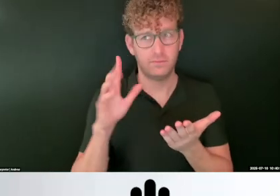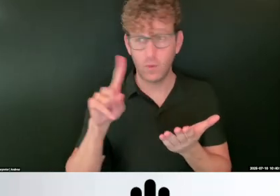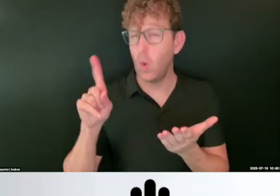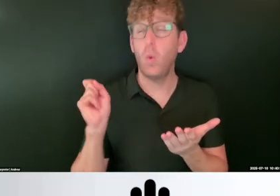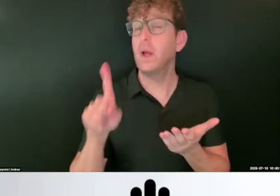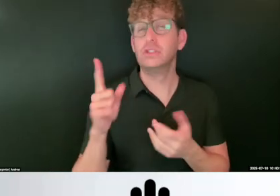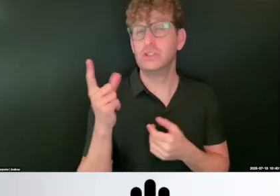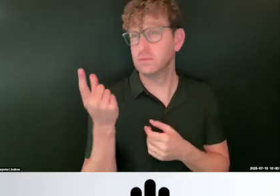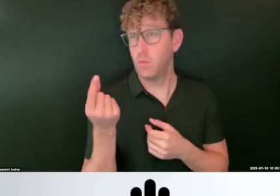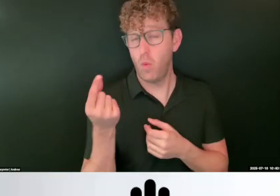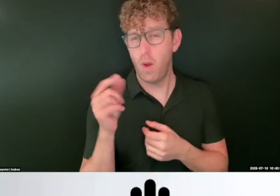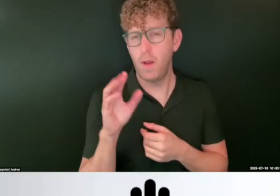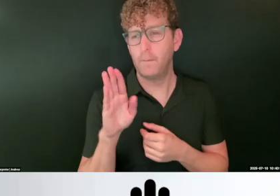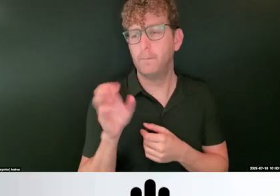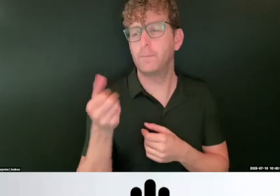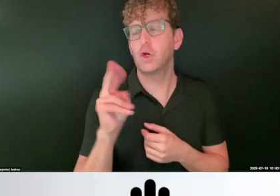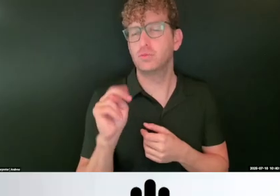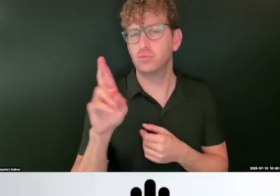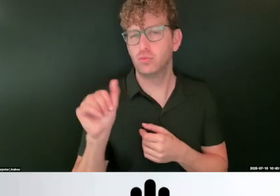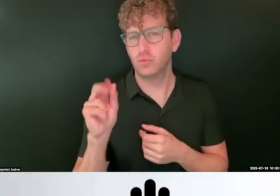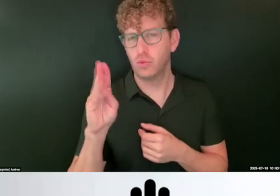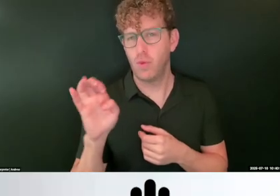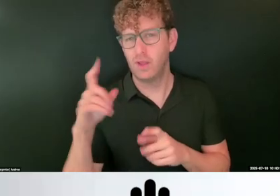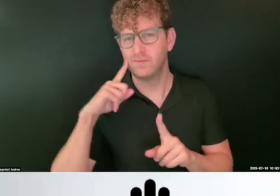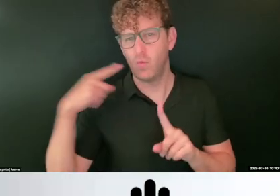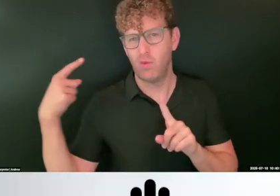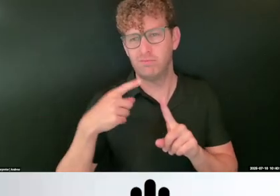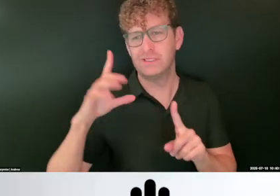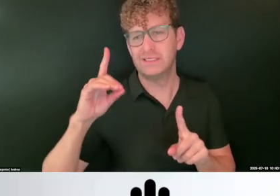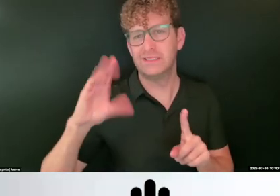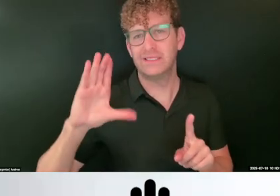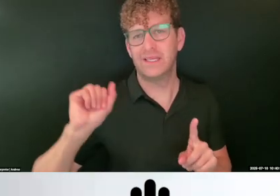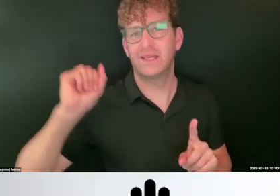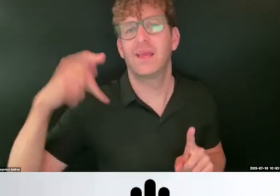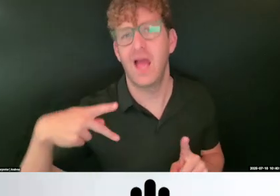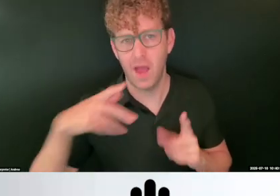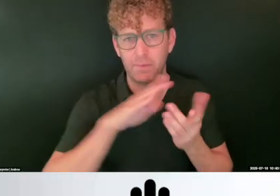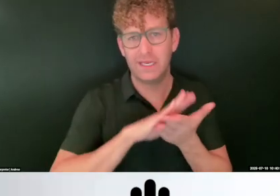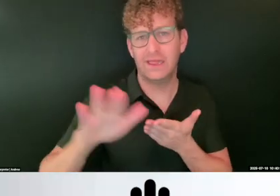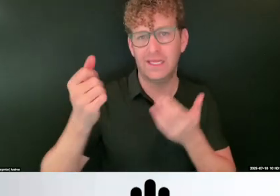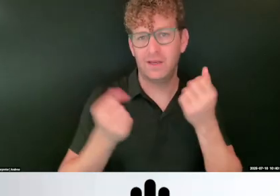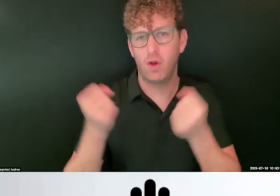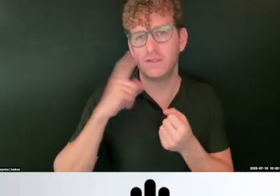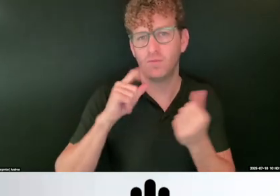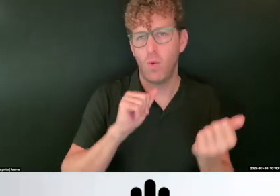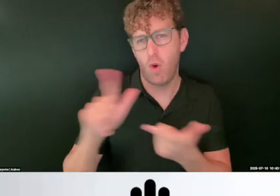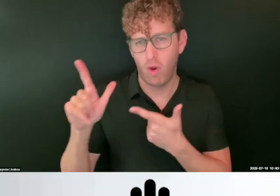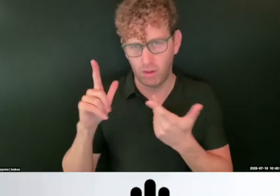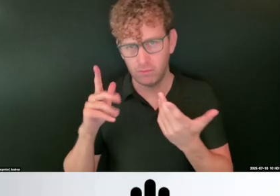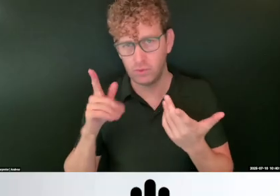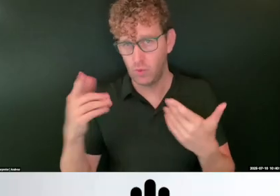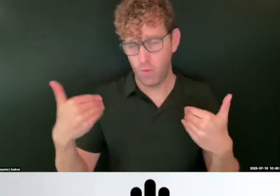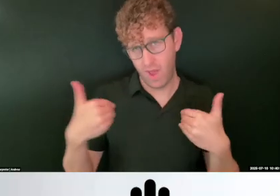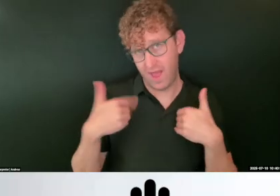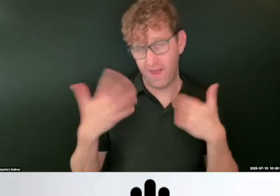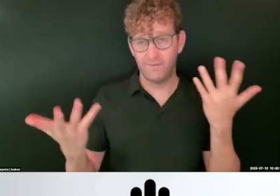for DCAP and Clean Cars for All. Do you all have kind of like a average burn rate per